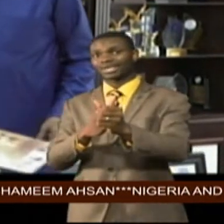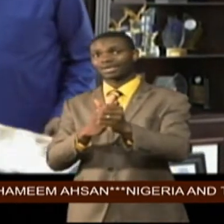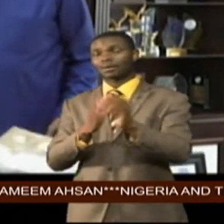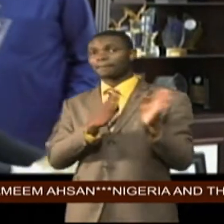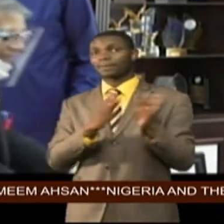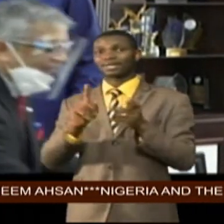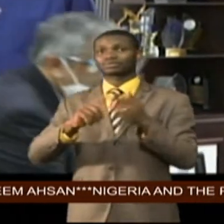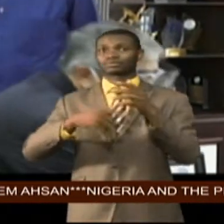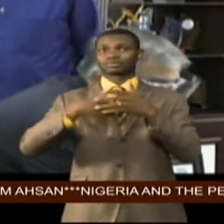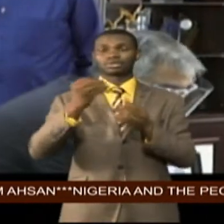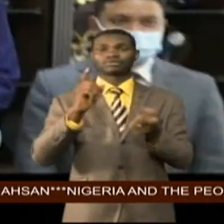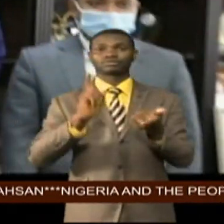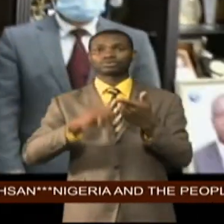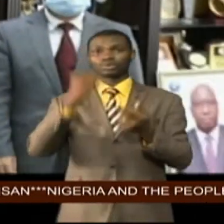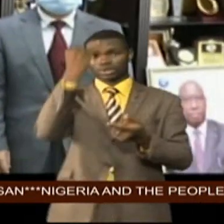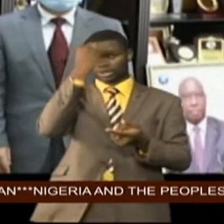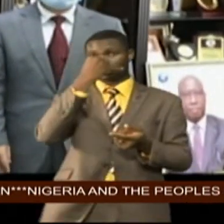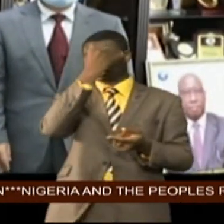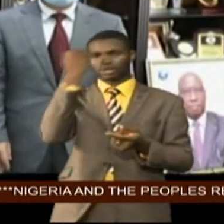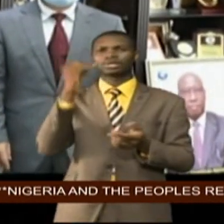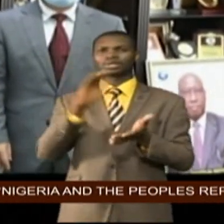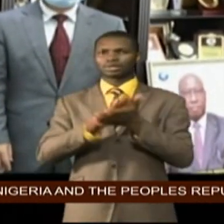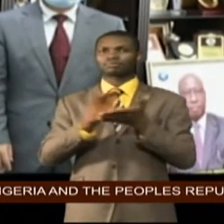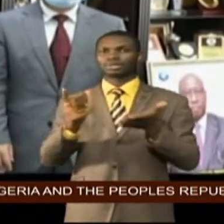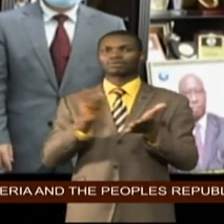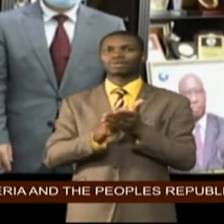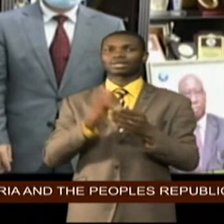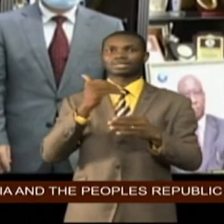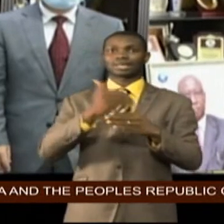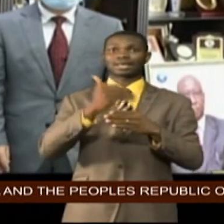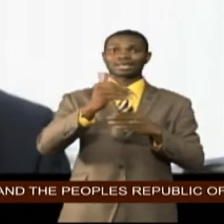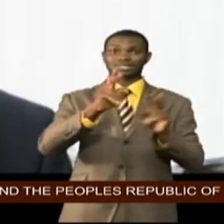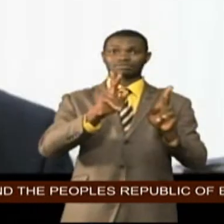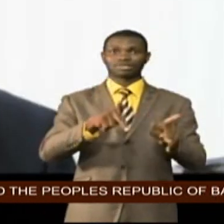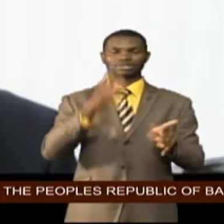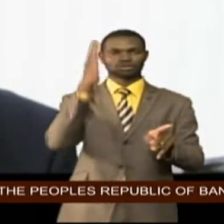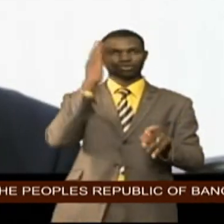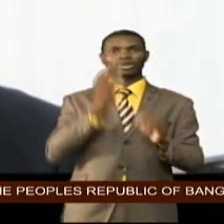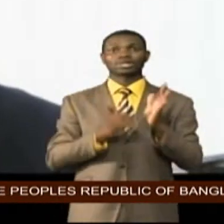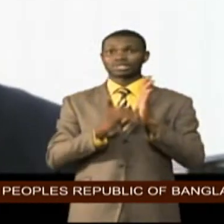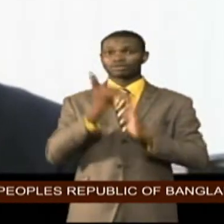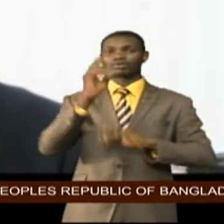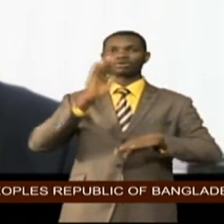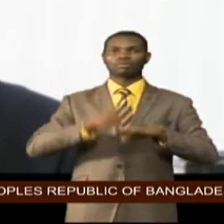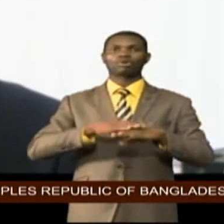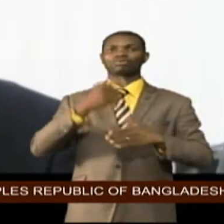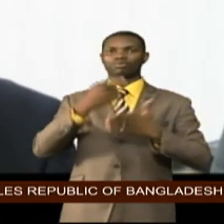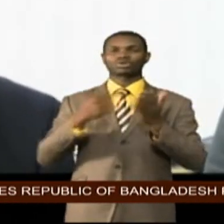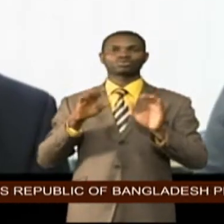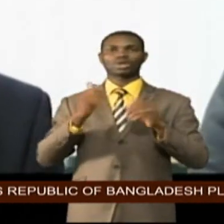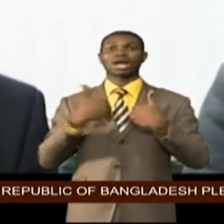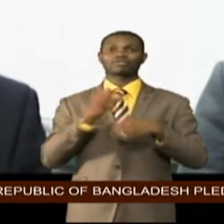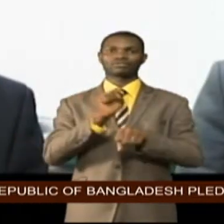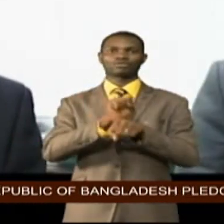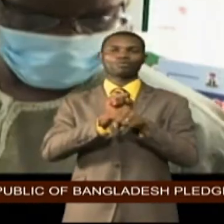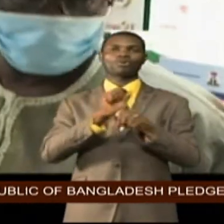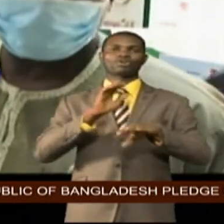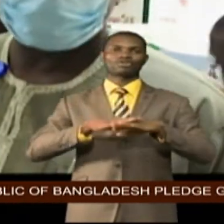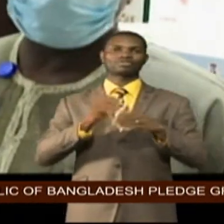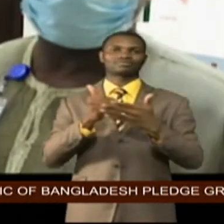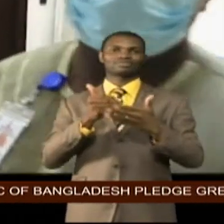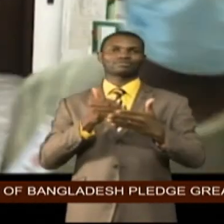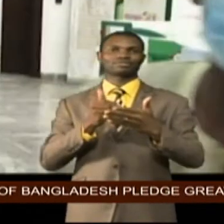in Italy, he is optimistic that his successor will build on the existing ties between Nigeria and